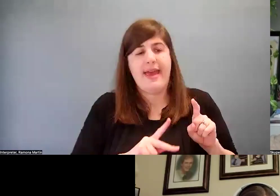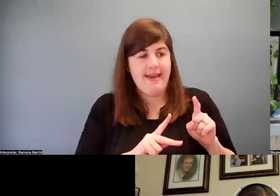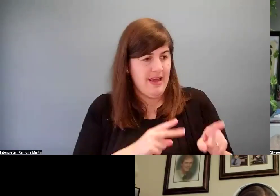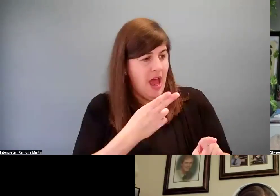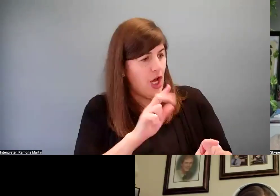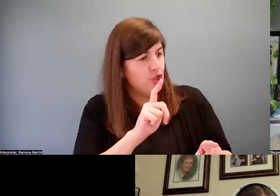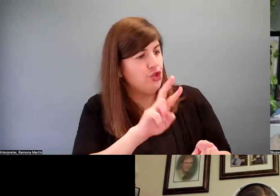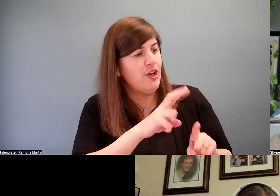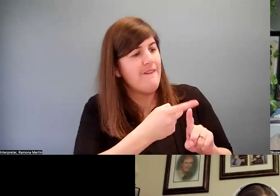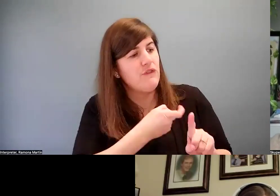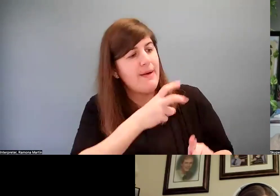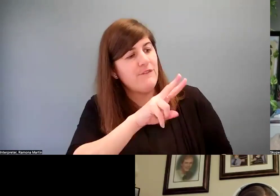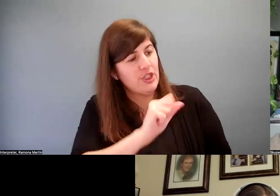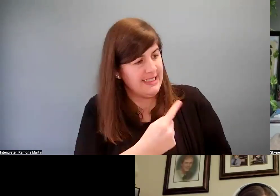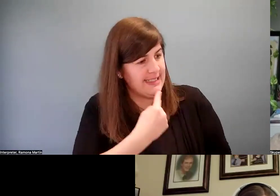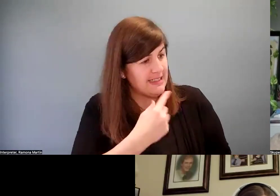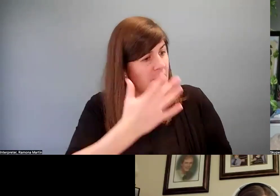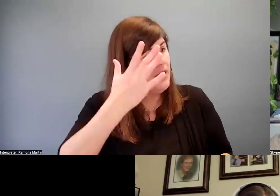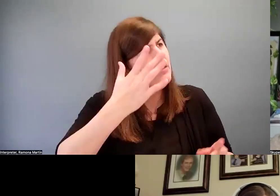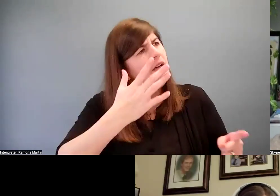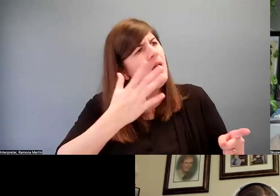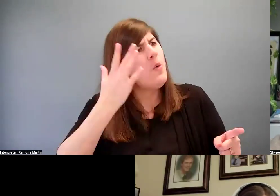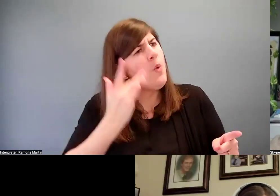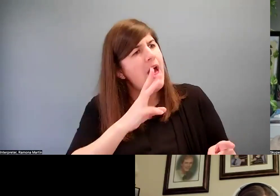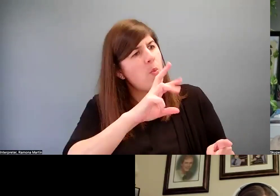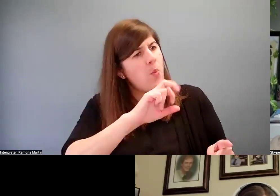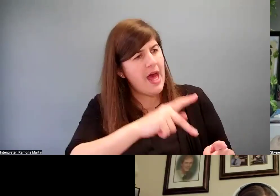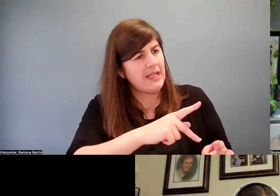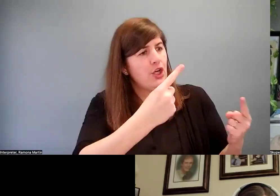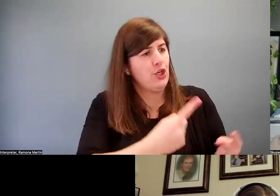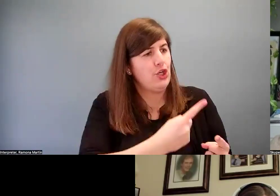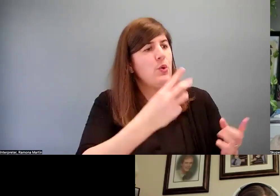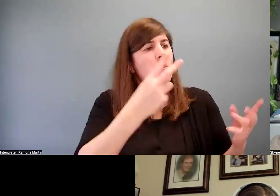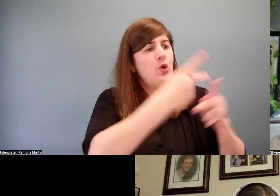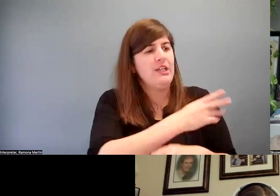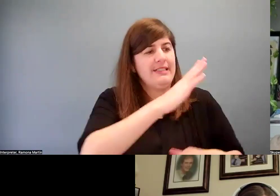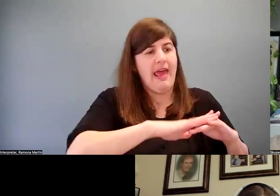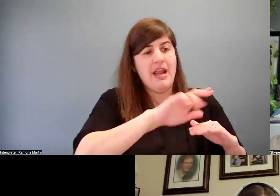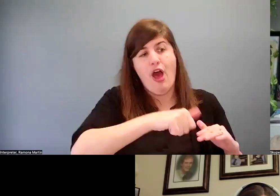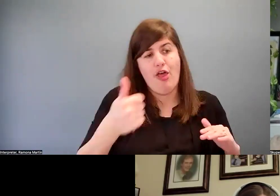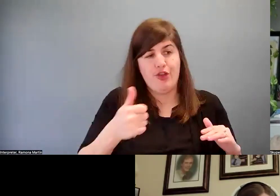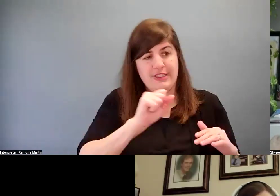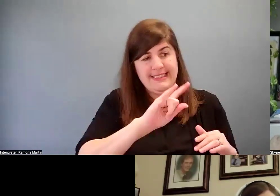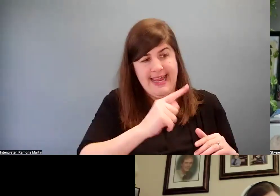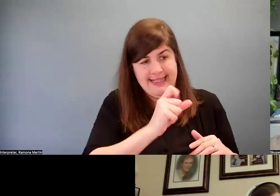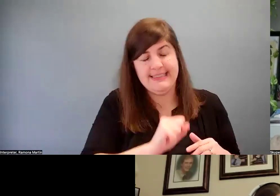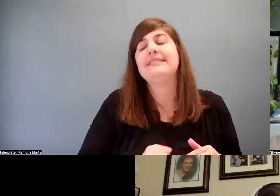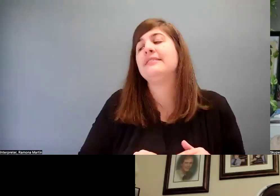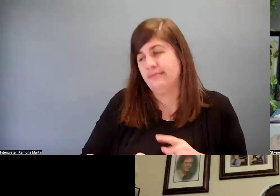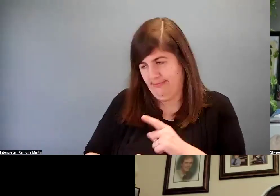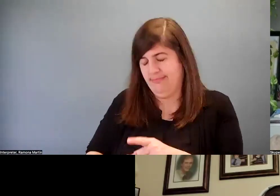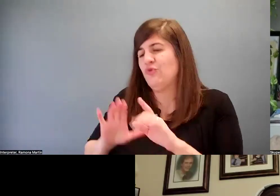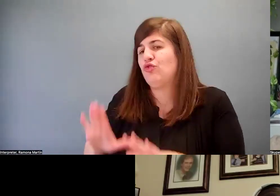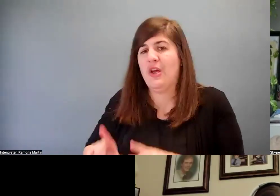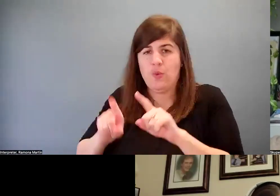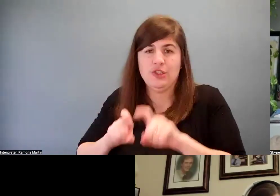Hunter from Virginia says, why do wasp stings hurt worse than other types of stings? Great question. The answer is that